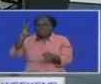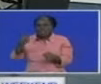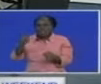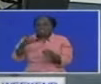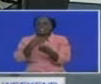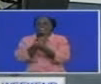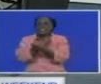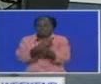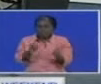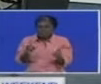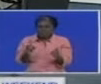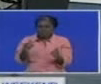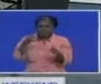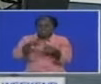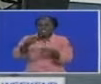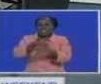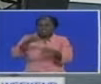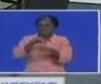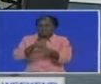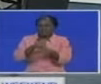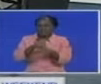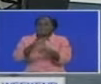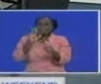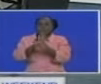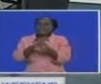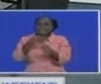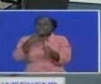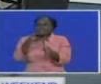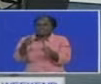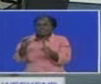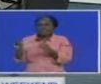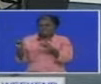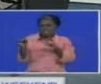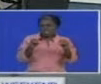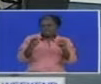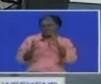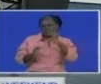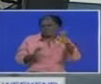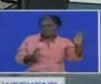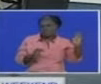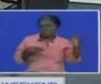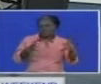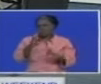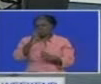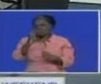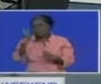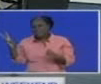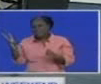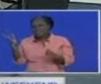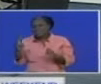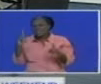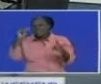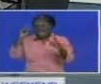is usually in the country's national interest. Yeah. But many would say that this shift to the east and to the west is due to ICC and is due